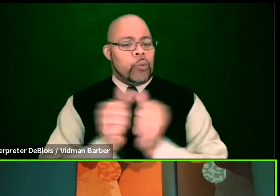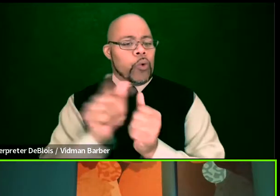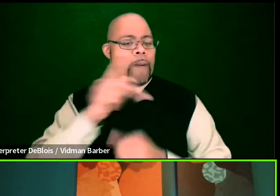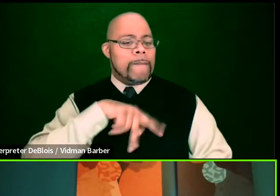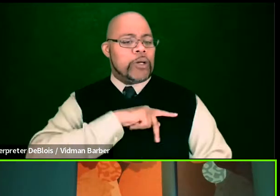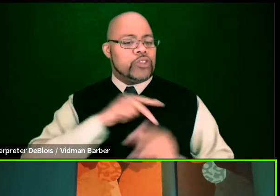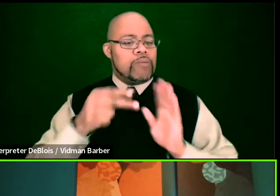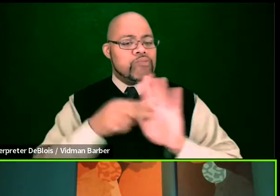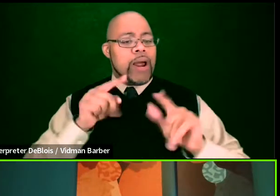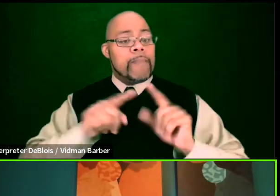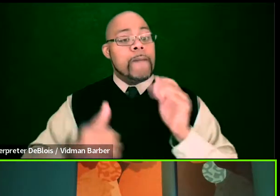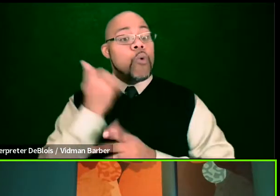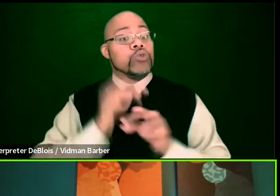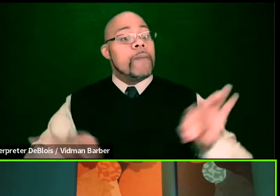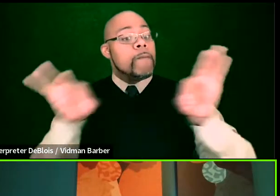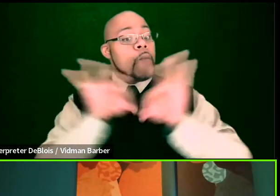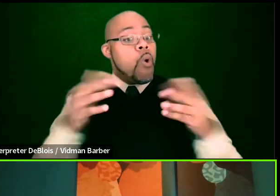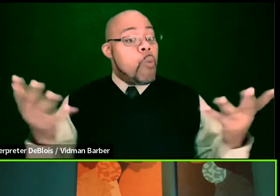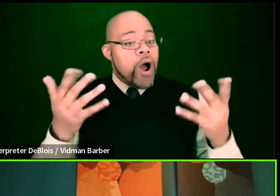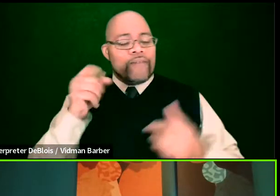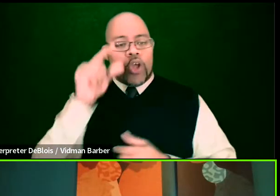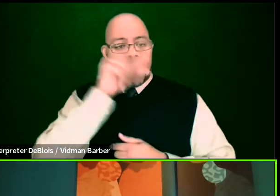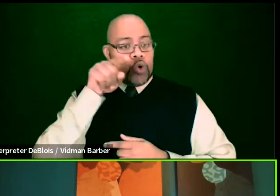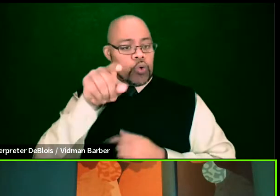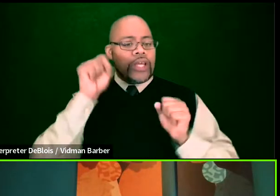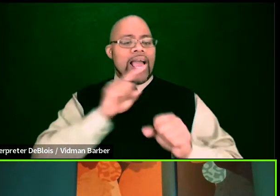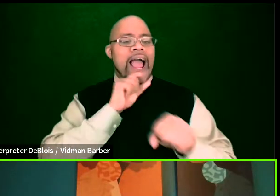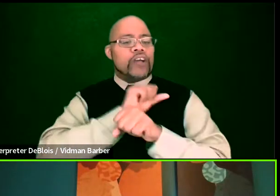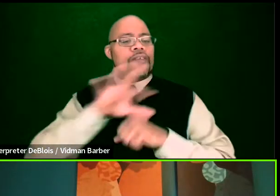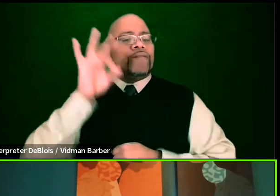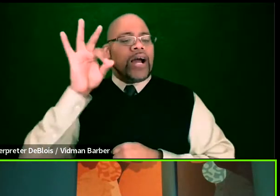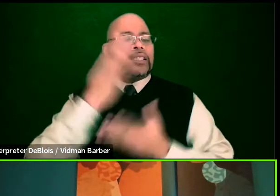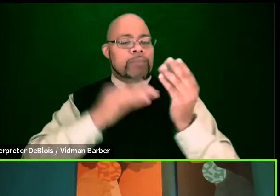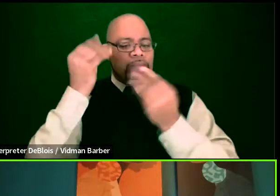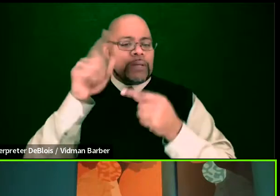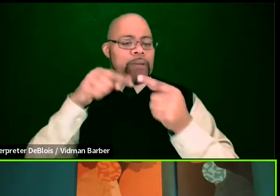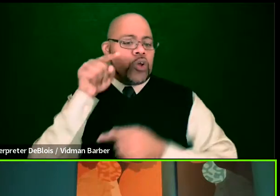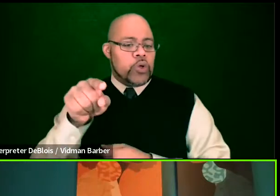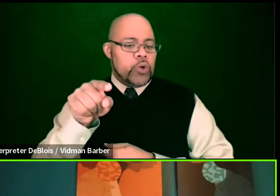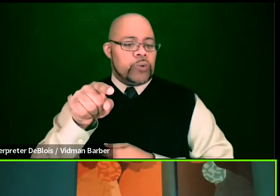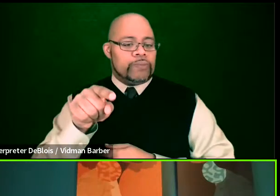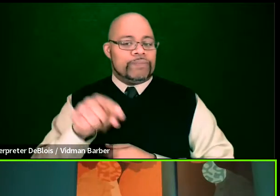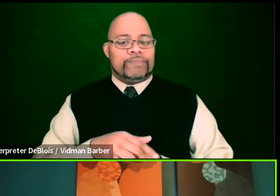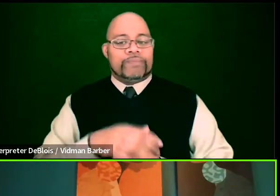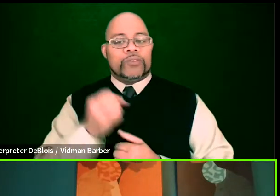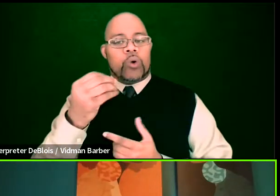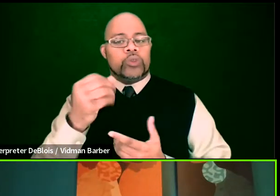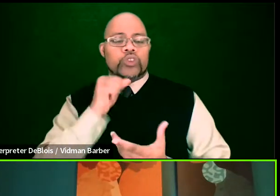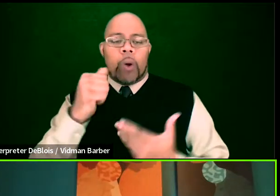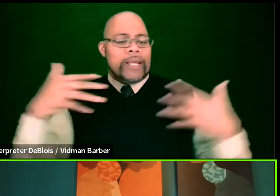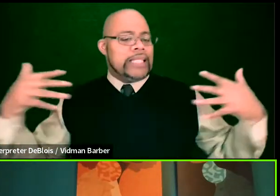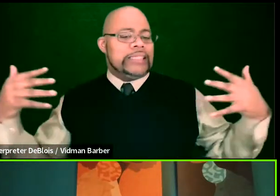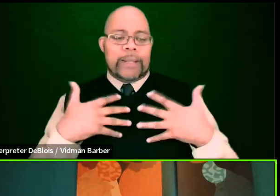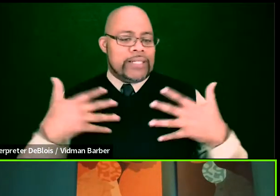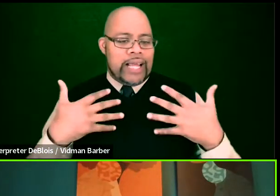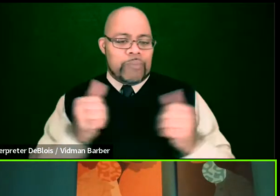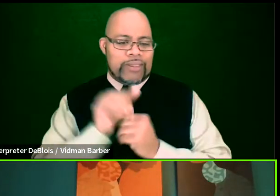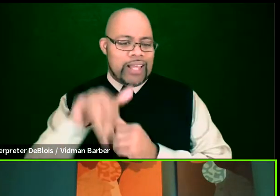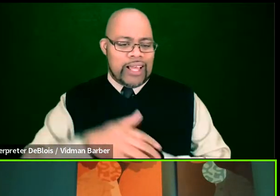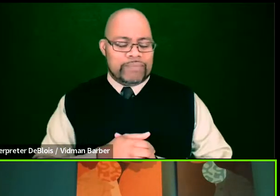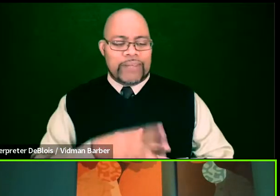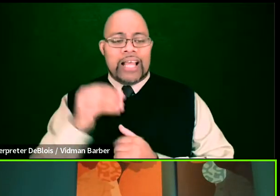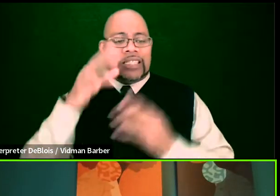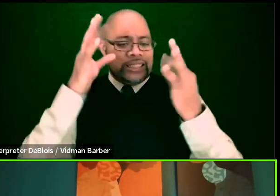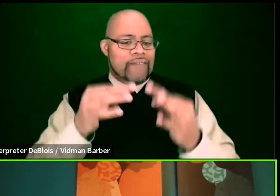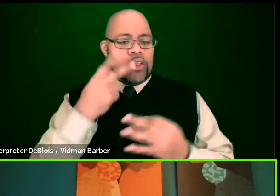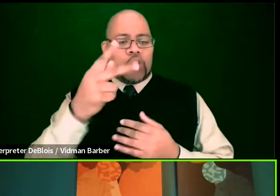personal brand. But the most important thing is if they Google you, they can actually find some information about you. And so don't be intimidated about that. And definitely